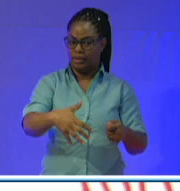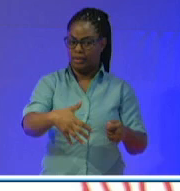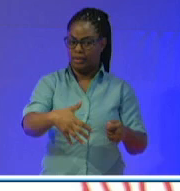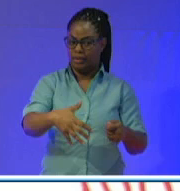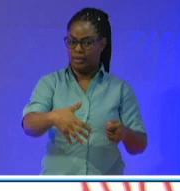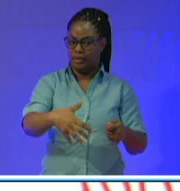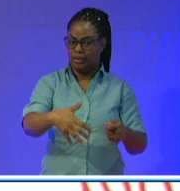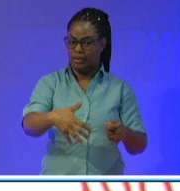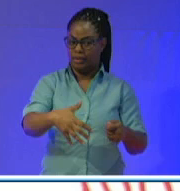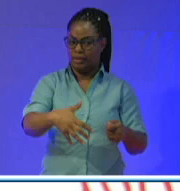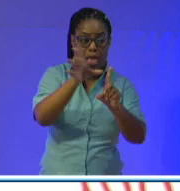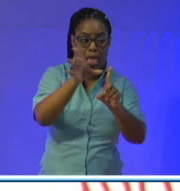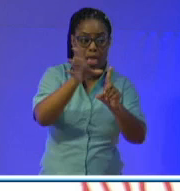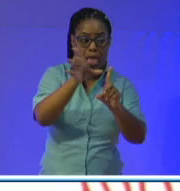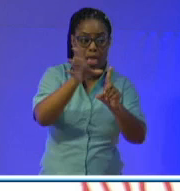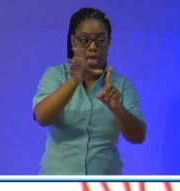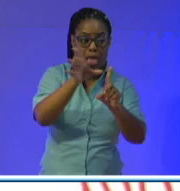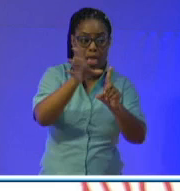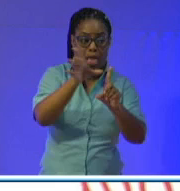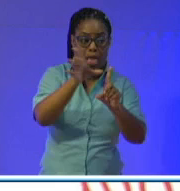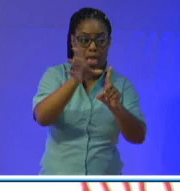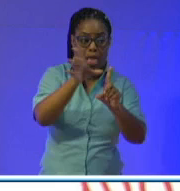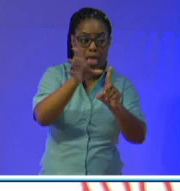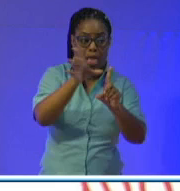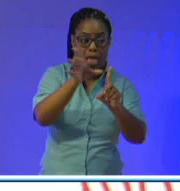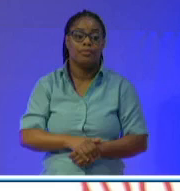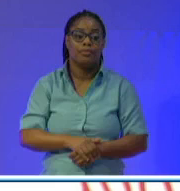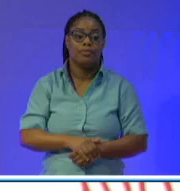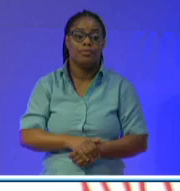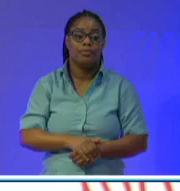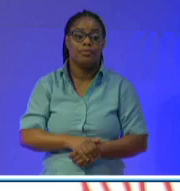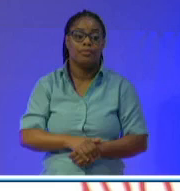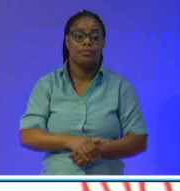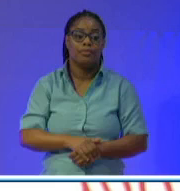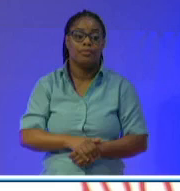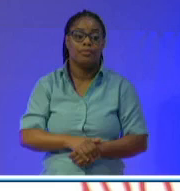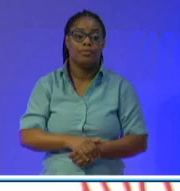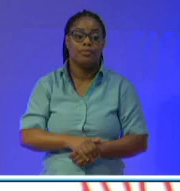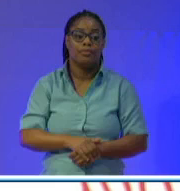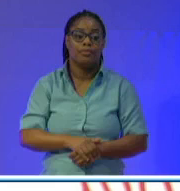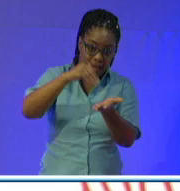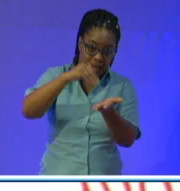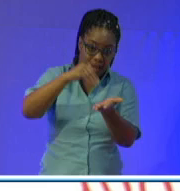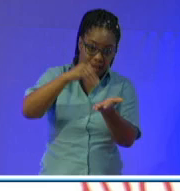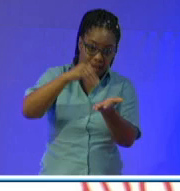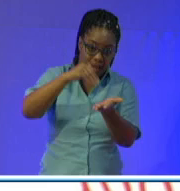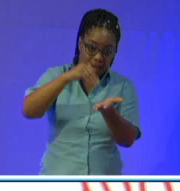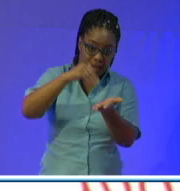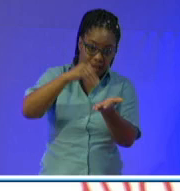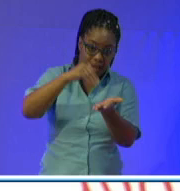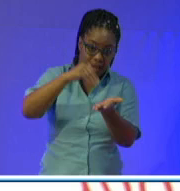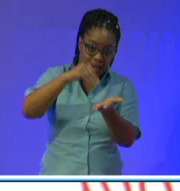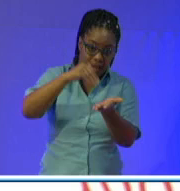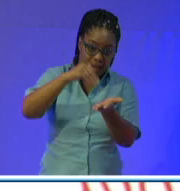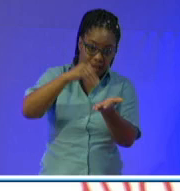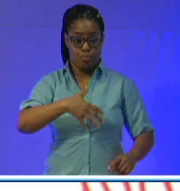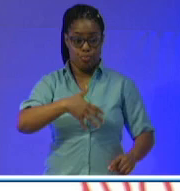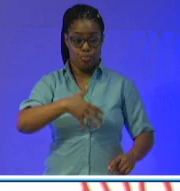holds for added burden to pregnancy. So these would include not just your